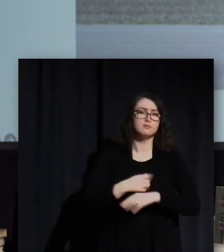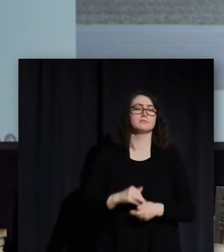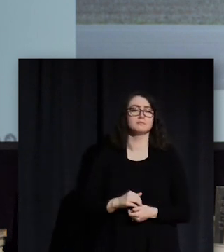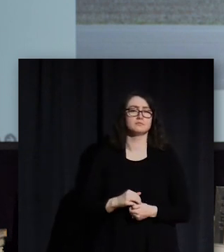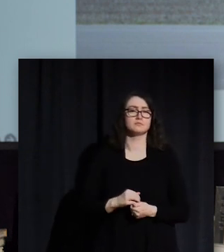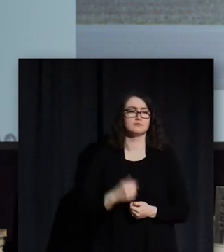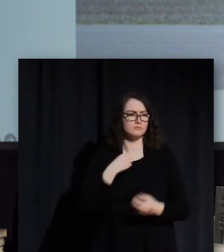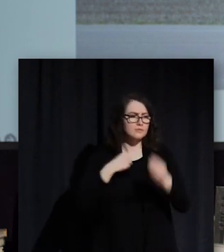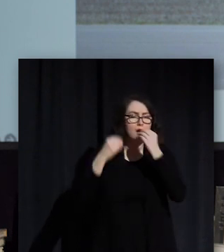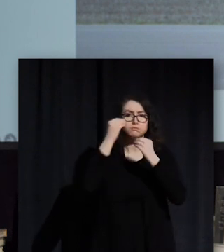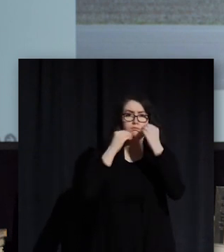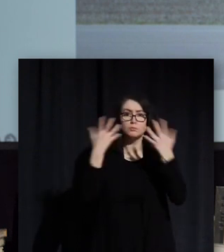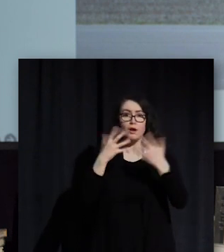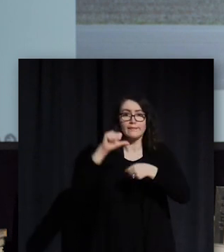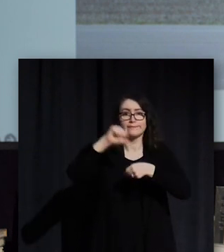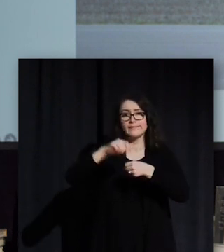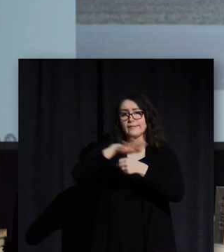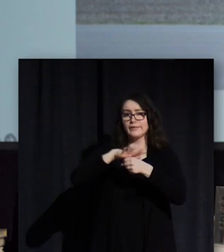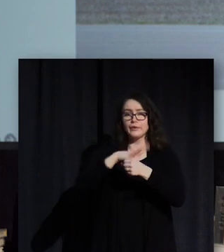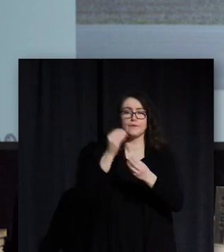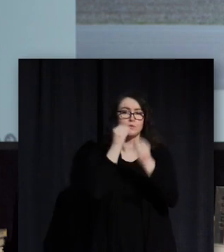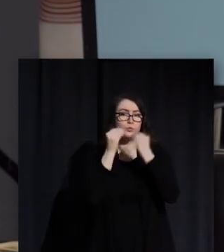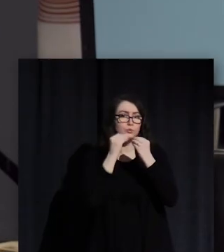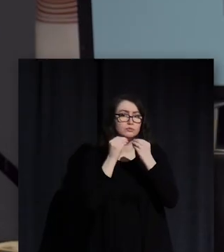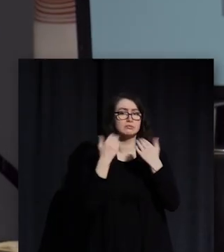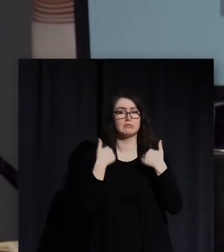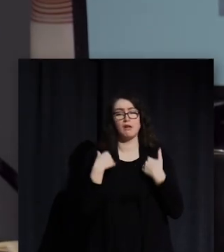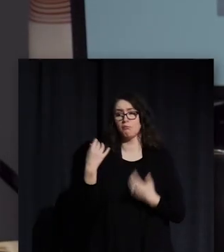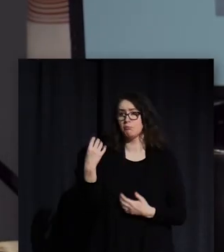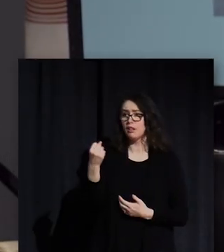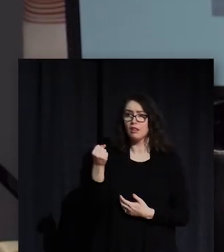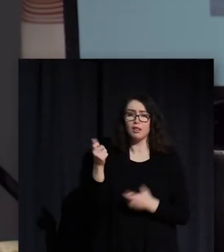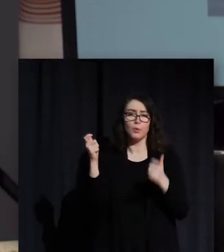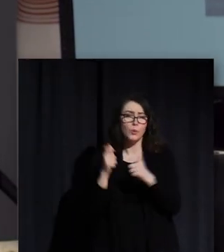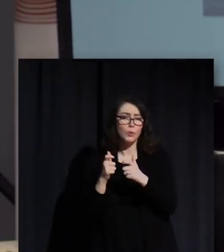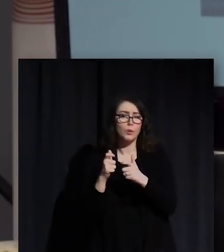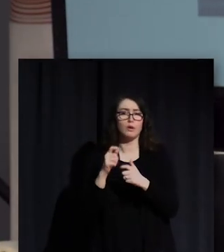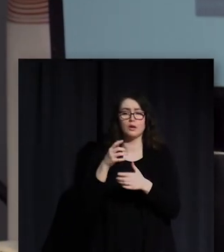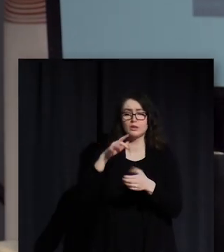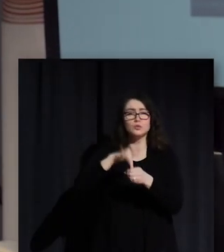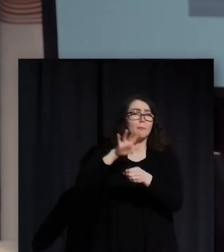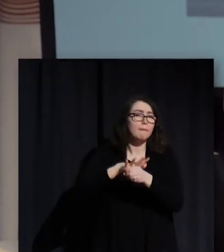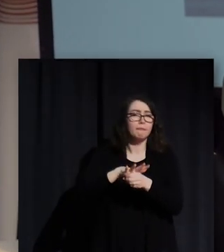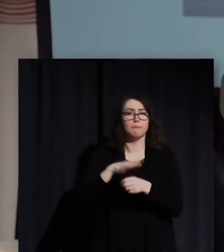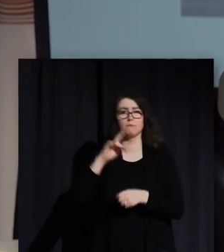off gas station food. Packaged pastries, quarts of milk, sodas, and candy bars.